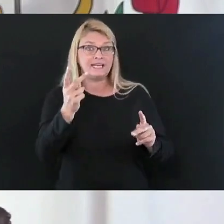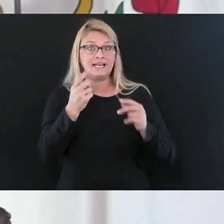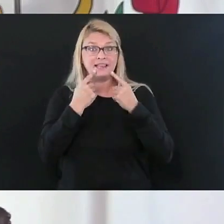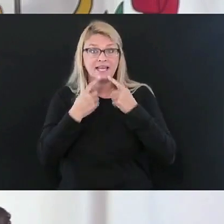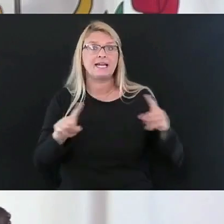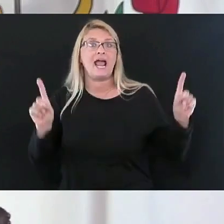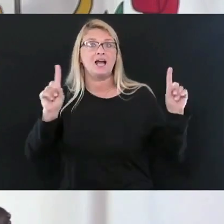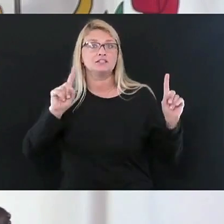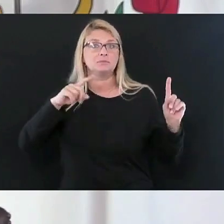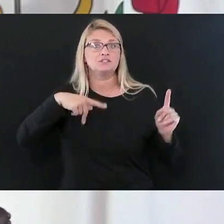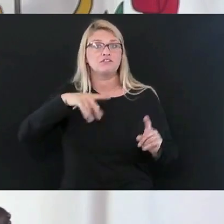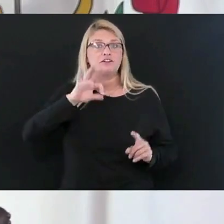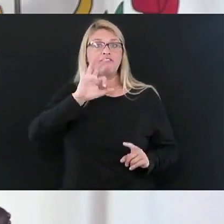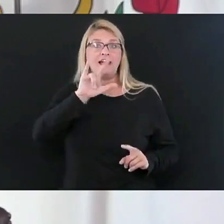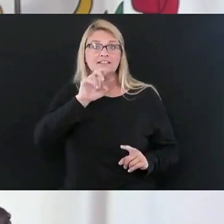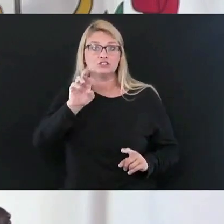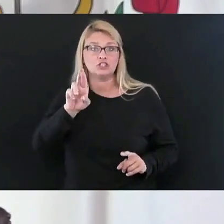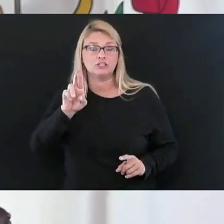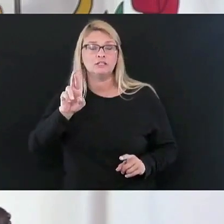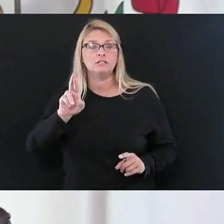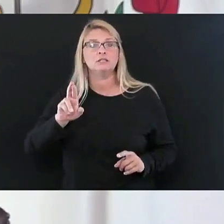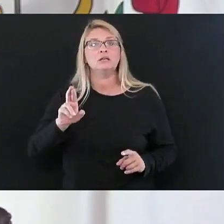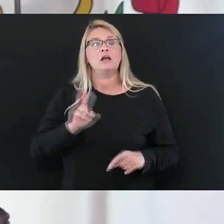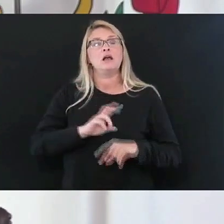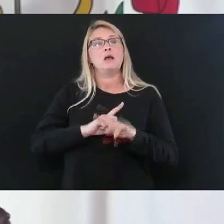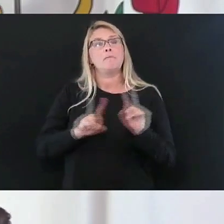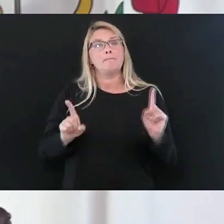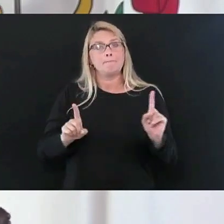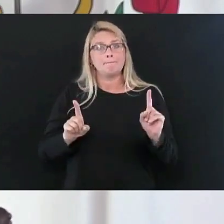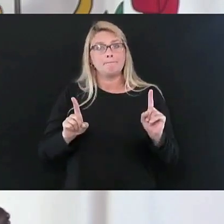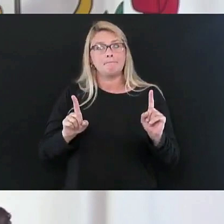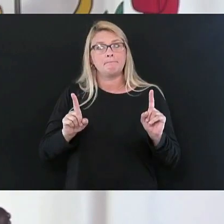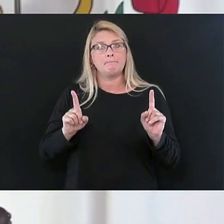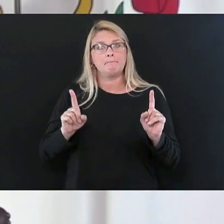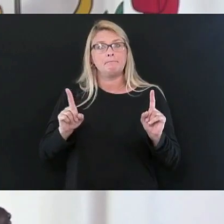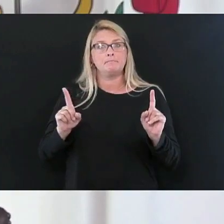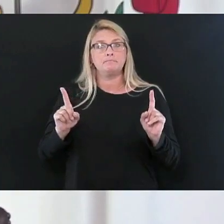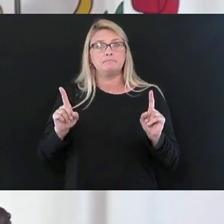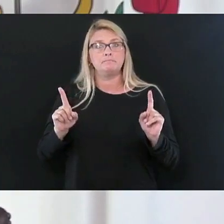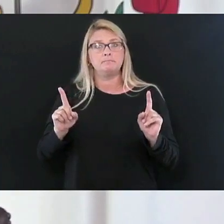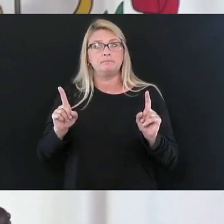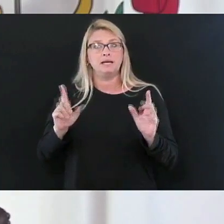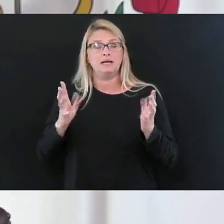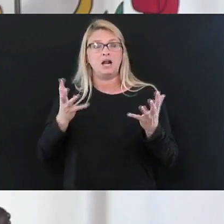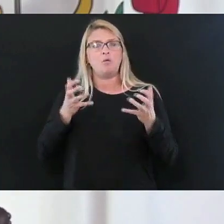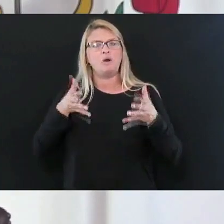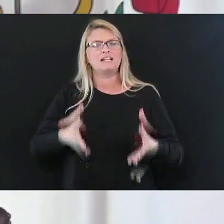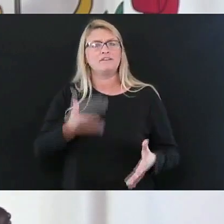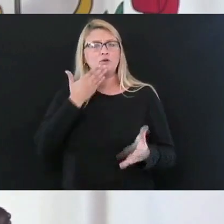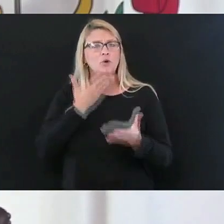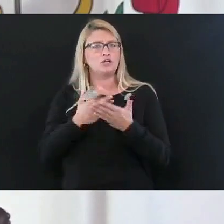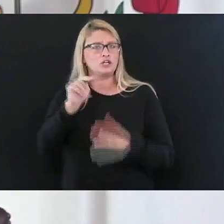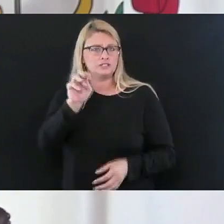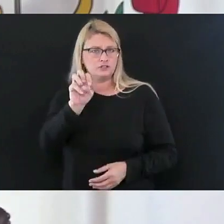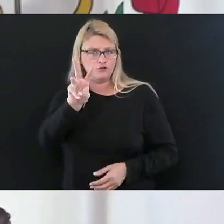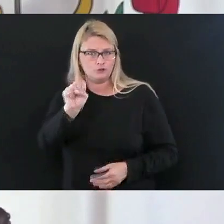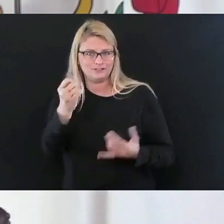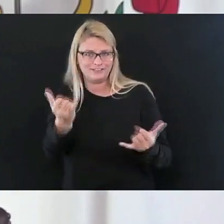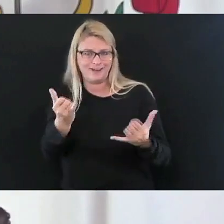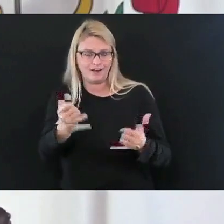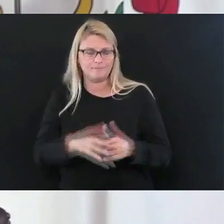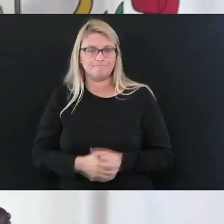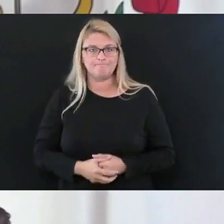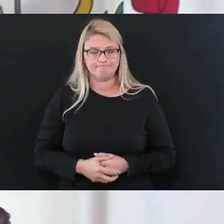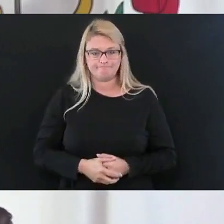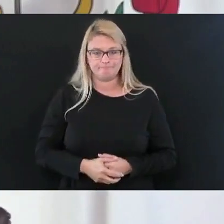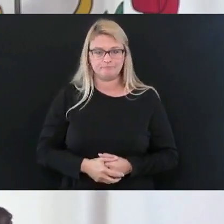of stuff. But just from the standpoint of leaving you on as good a note as I can leave you today, just listen to this just a second. This